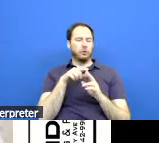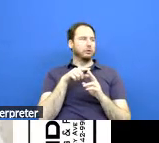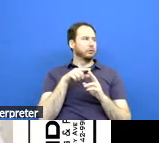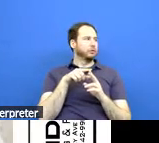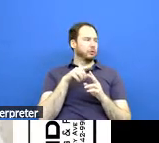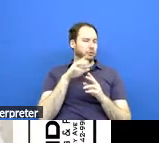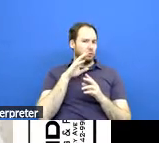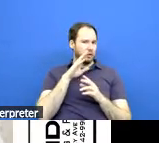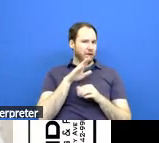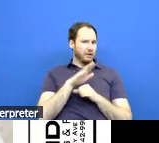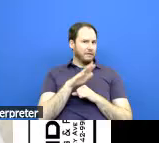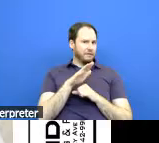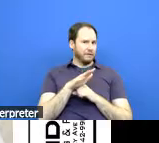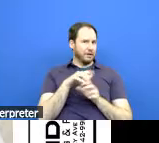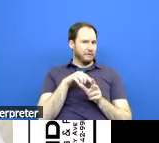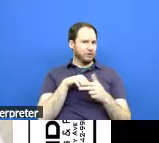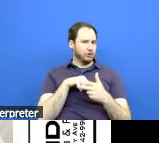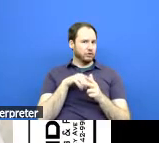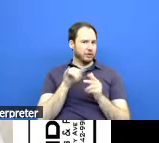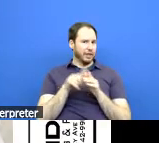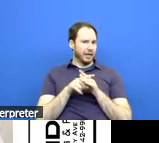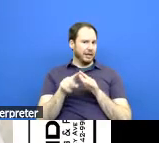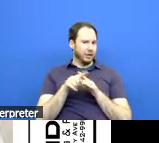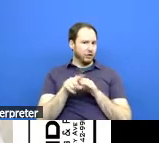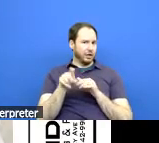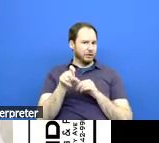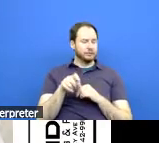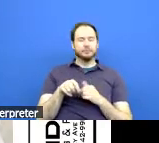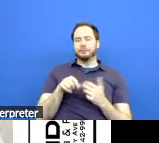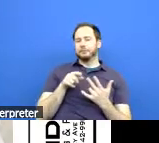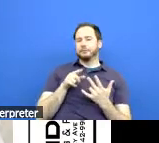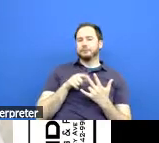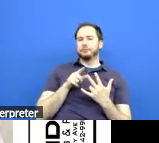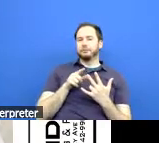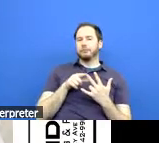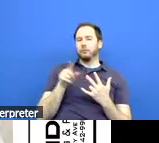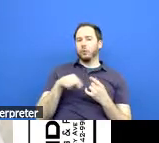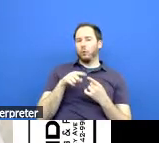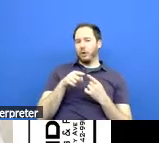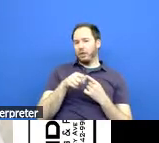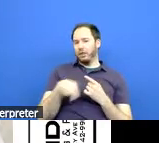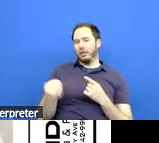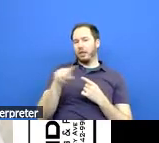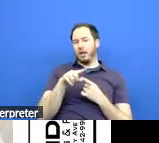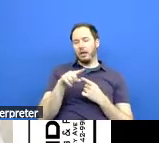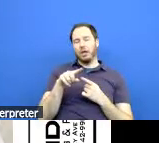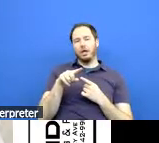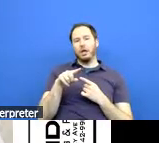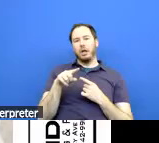this egress. Sure. So I will state when they get to the